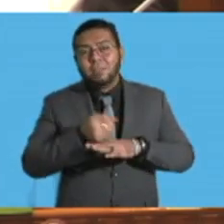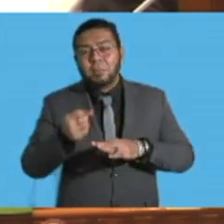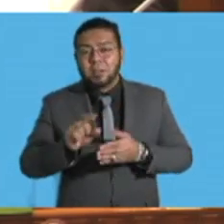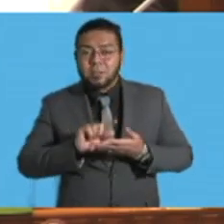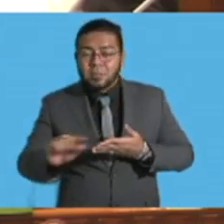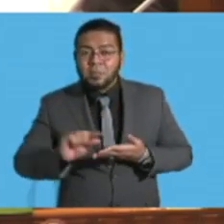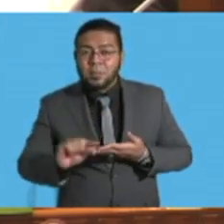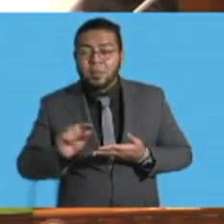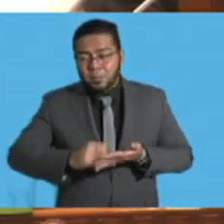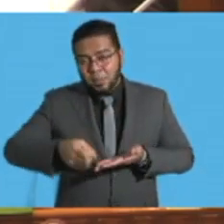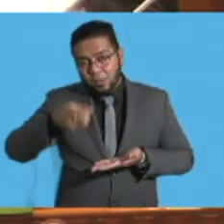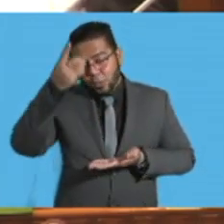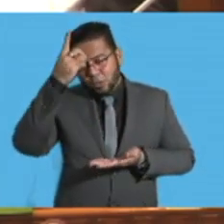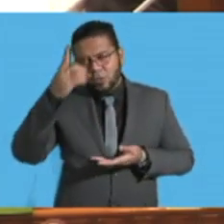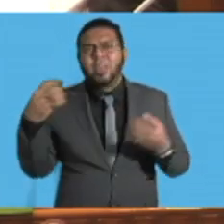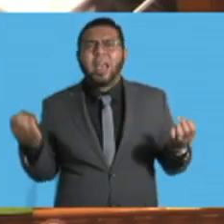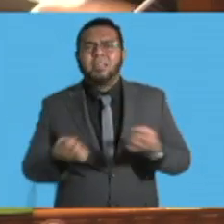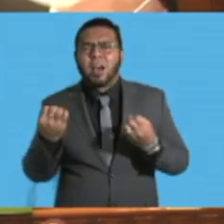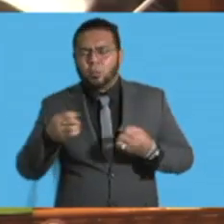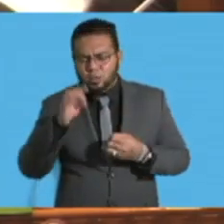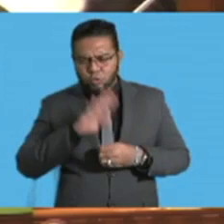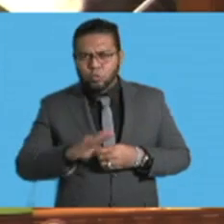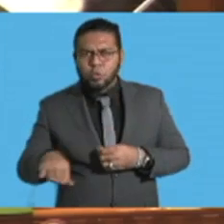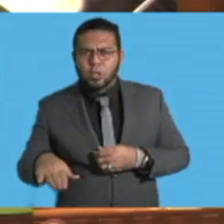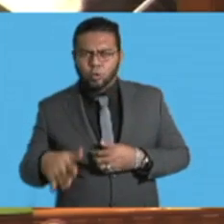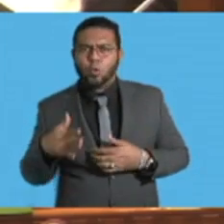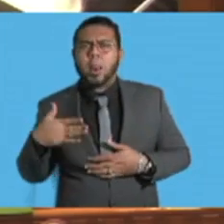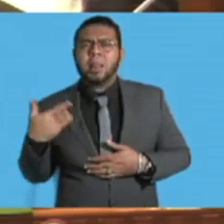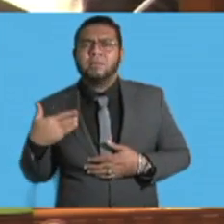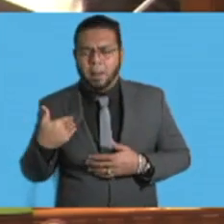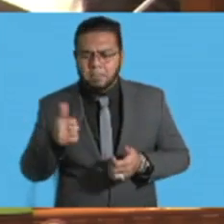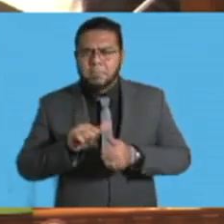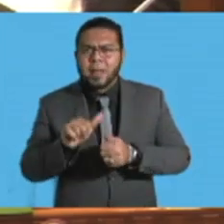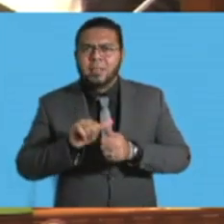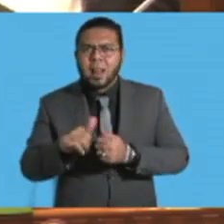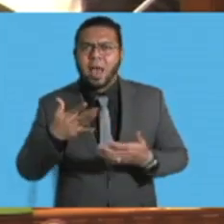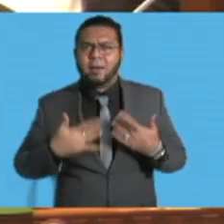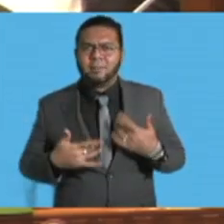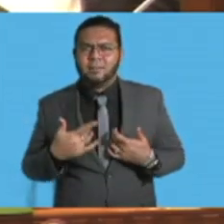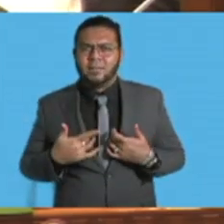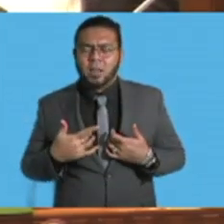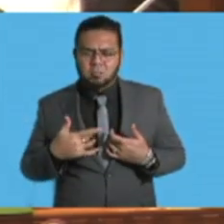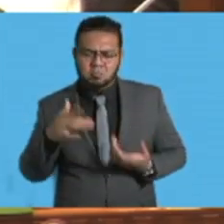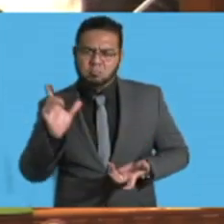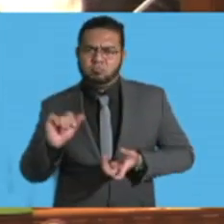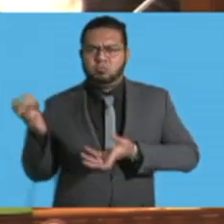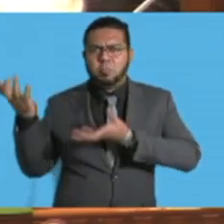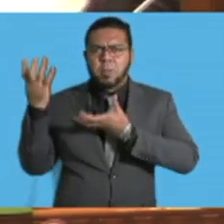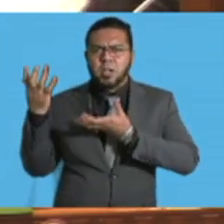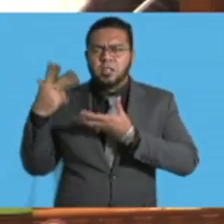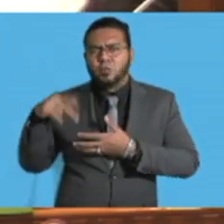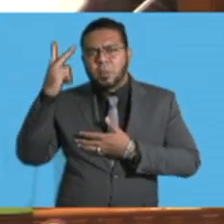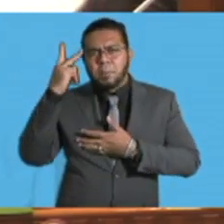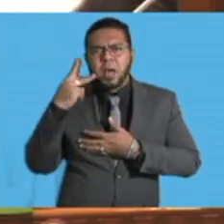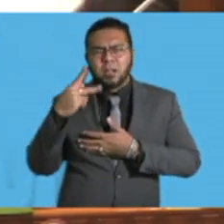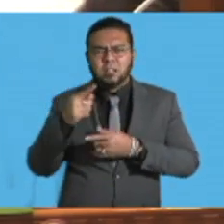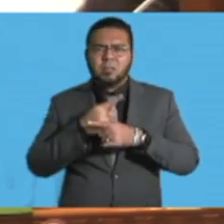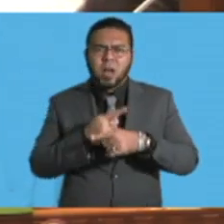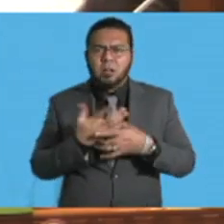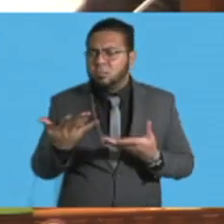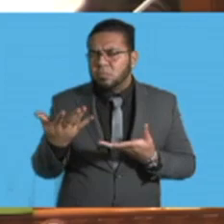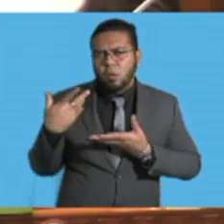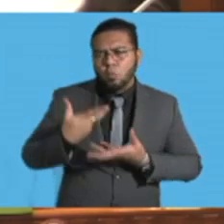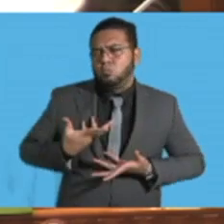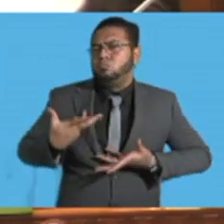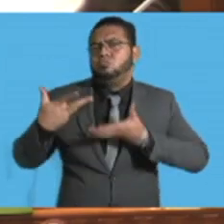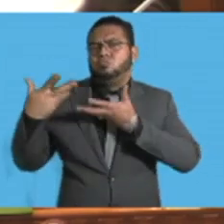education encourages children to live a better life. It also takes away many financial burdens from their parents and guardians on a